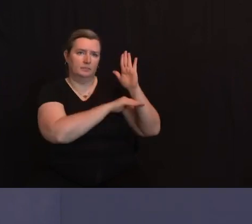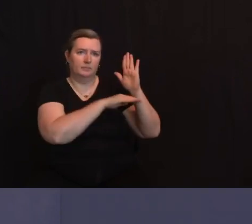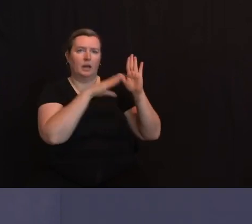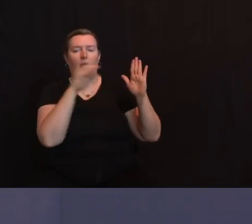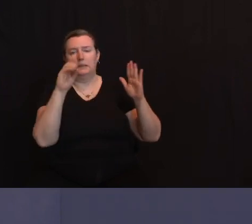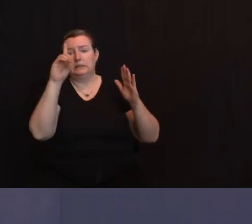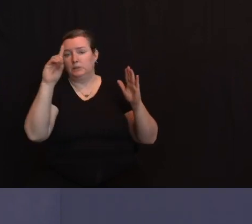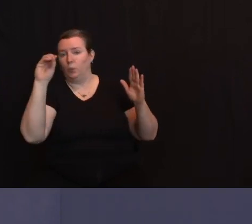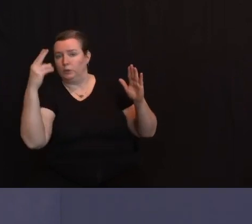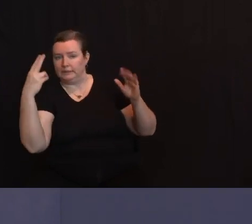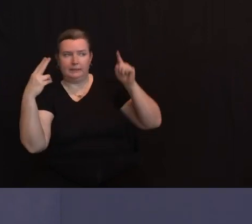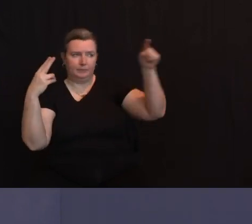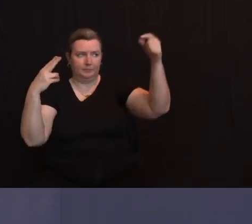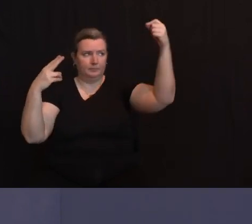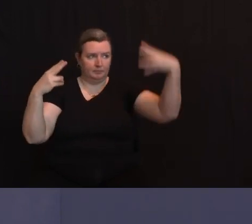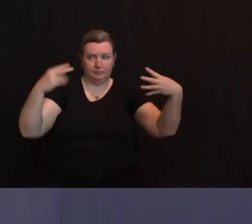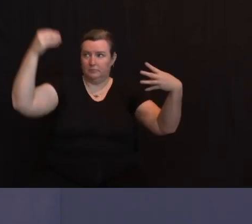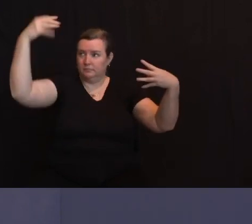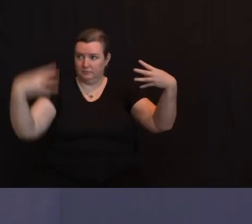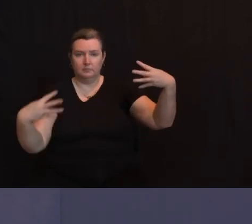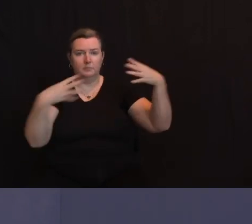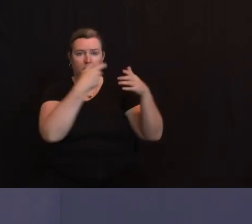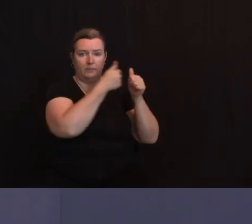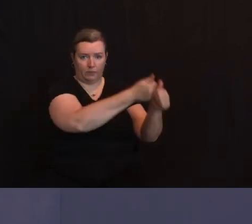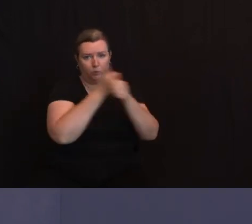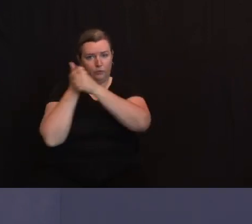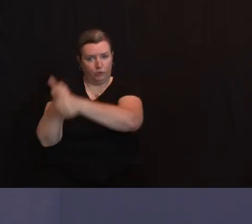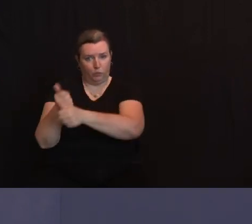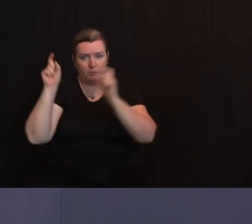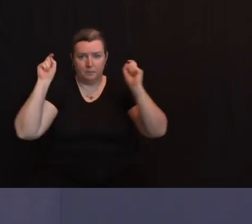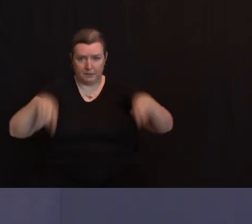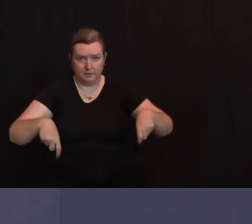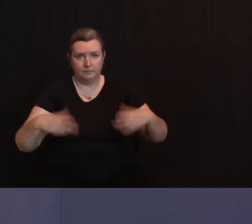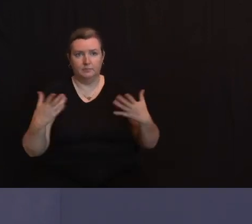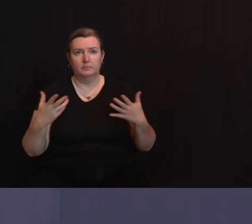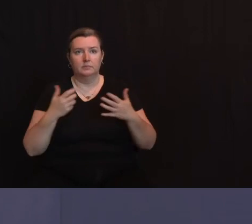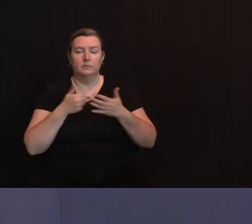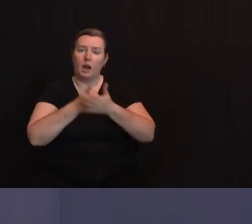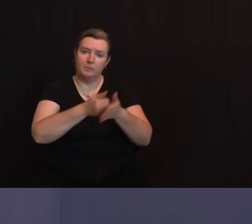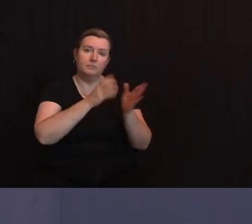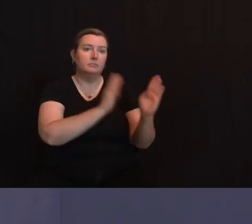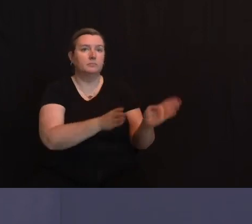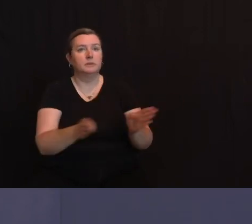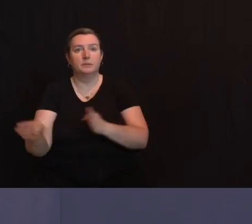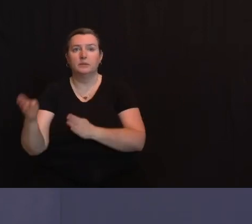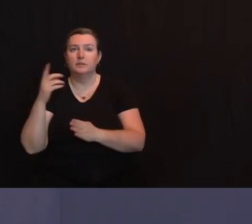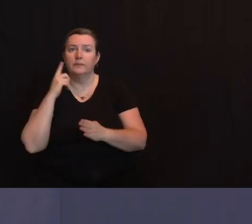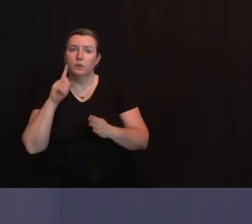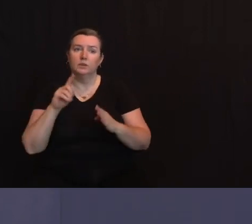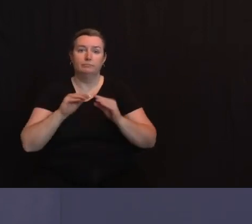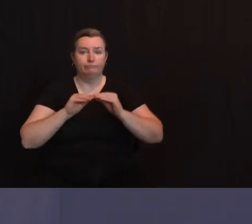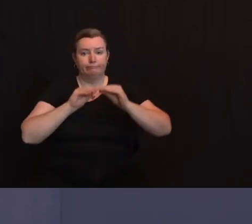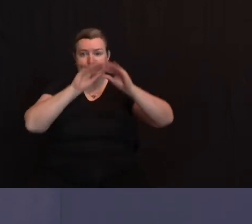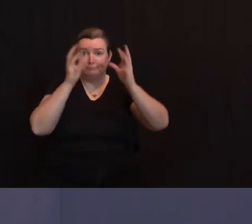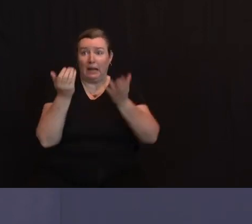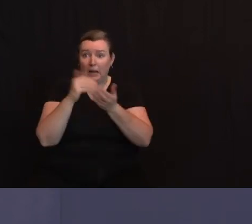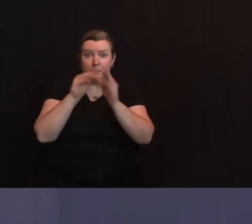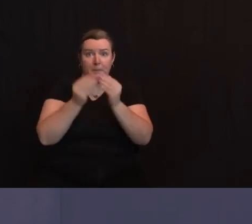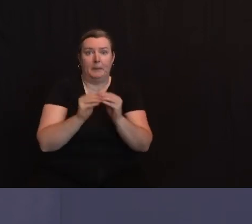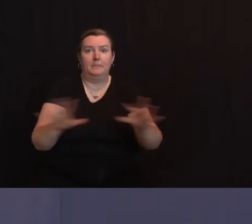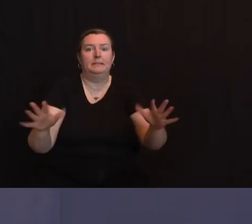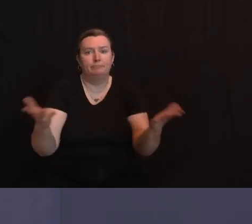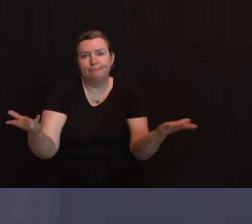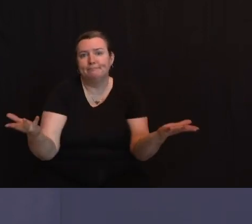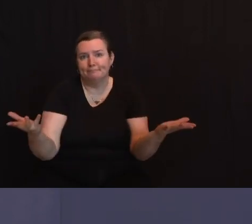to prepare for outbreaks, and report the challenges they are having to the department, so working together, we can improve the